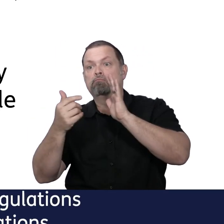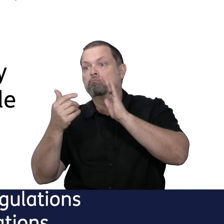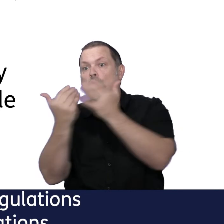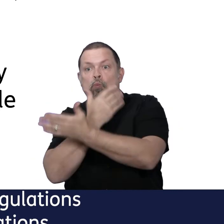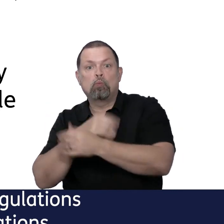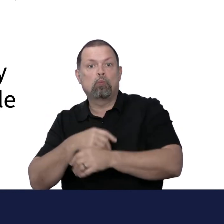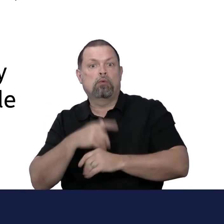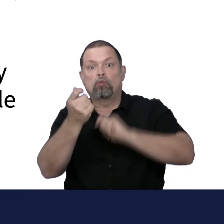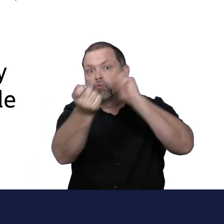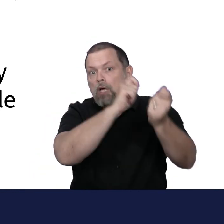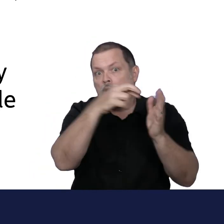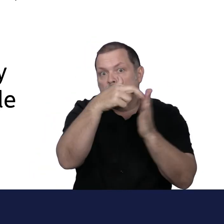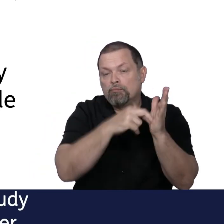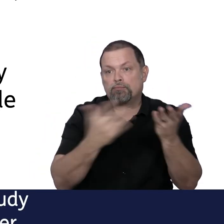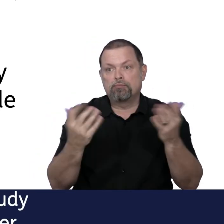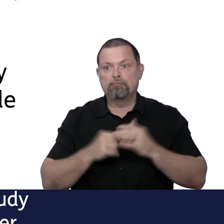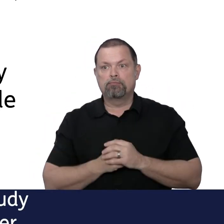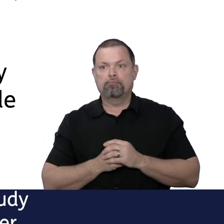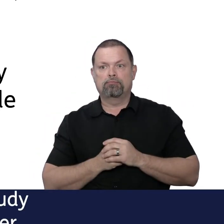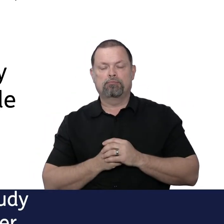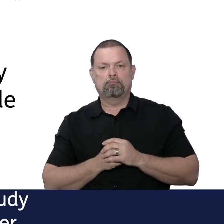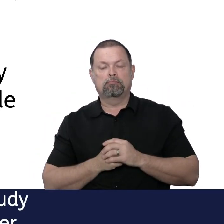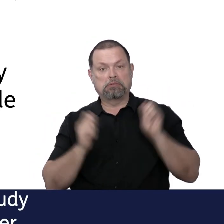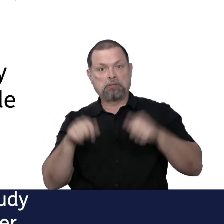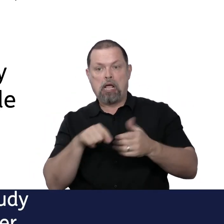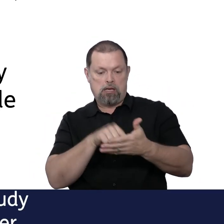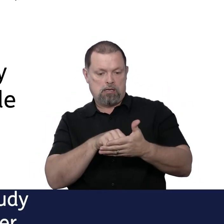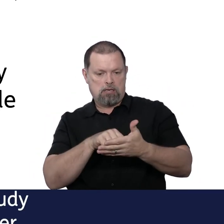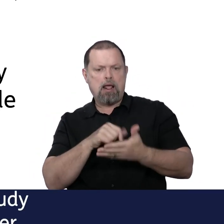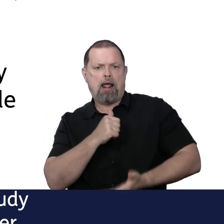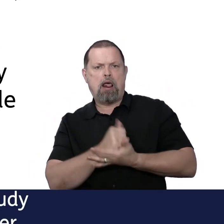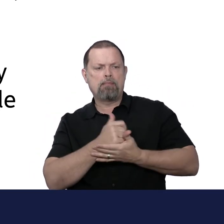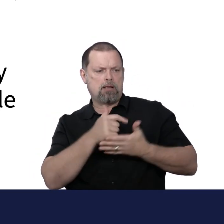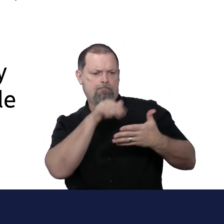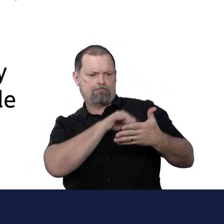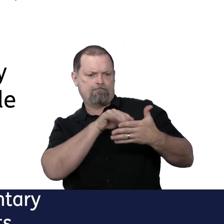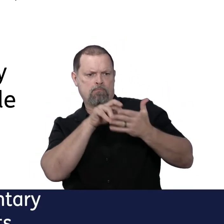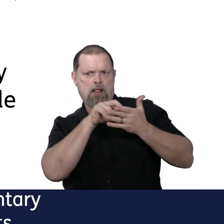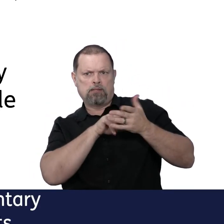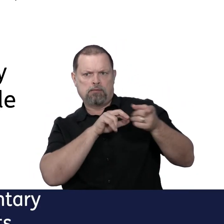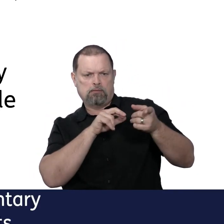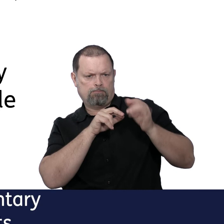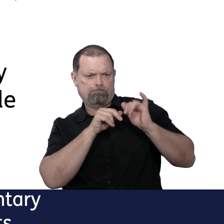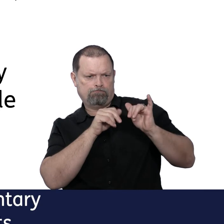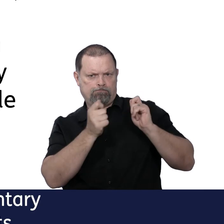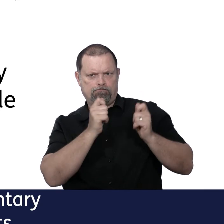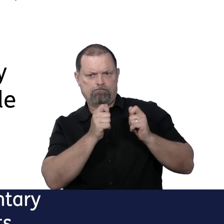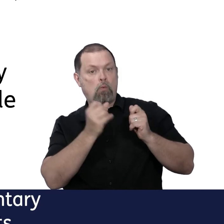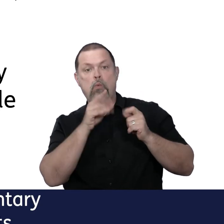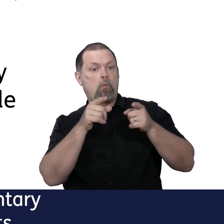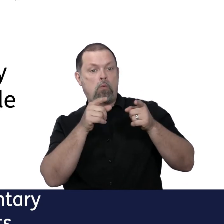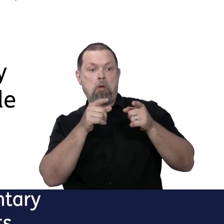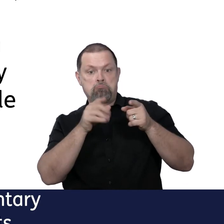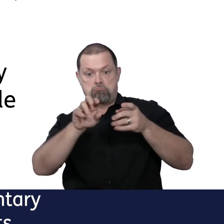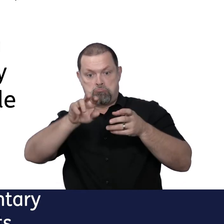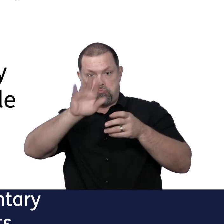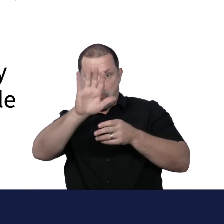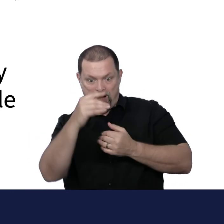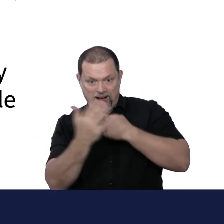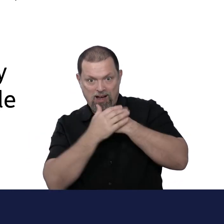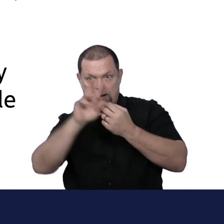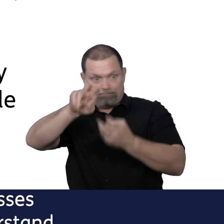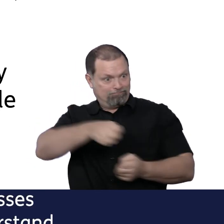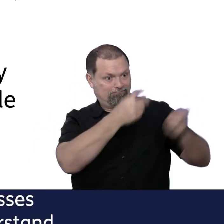to the regulations. It could be used to study the regulation further, or it could go into voluntary guidance